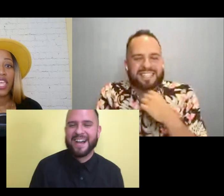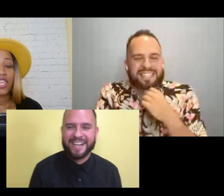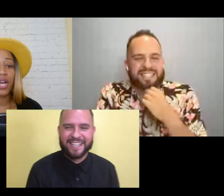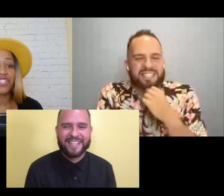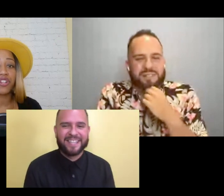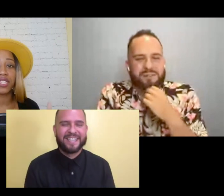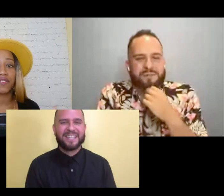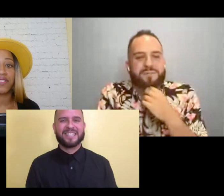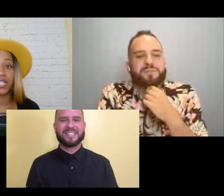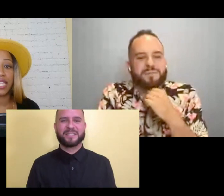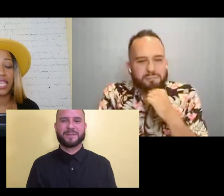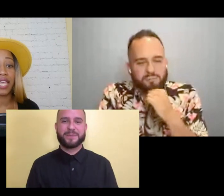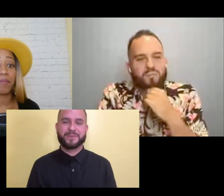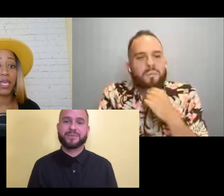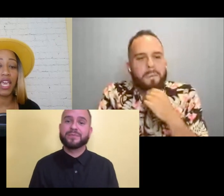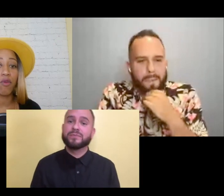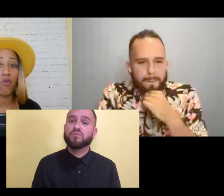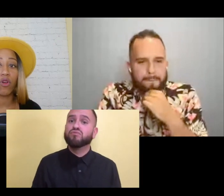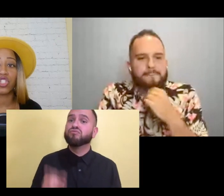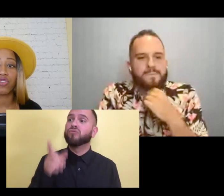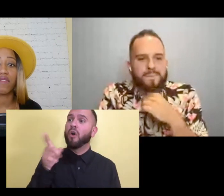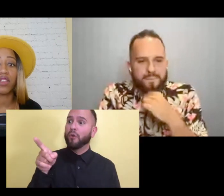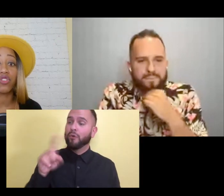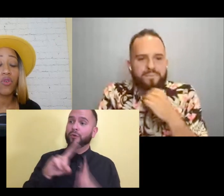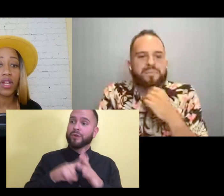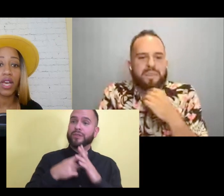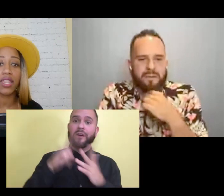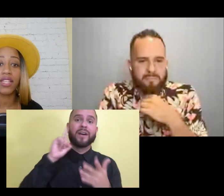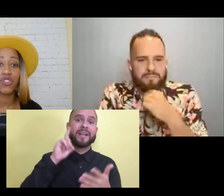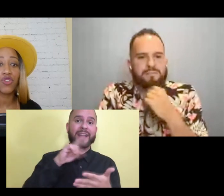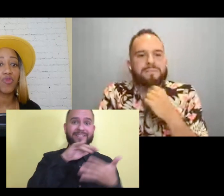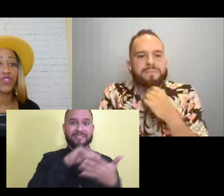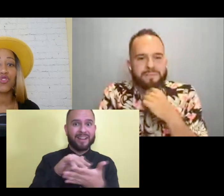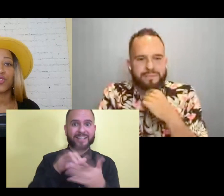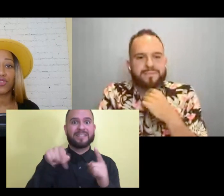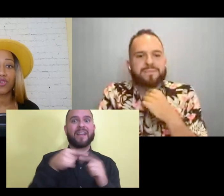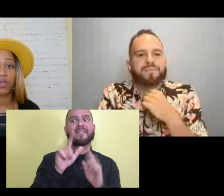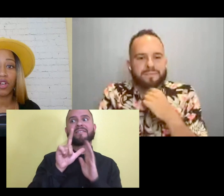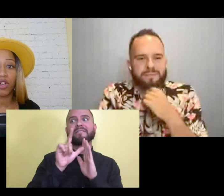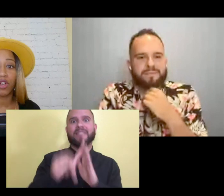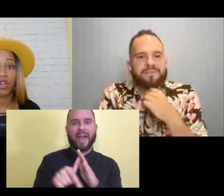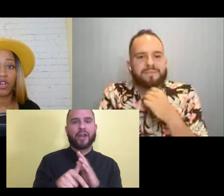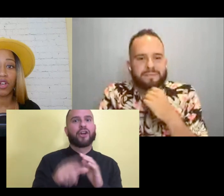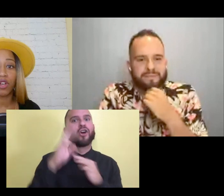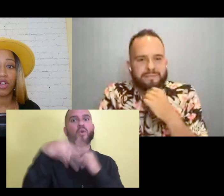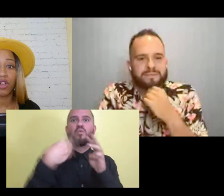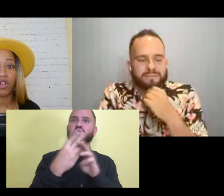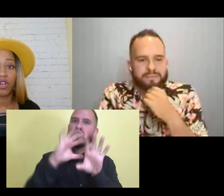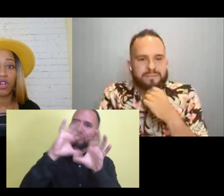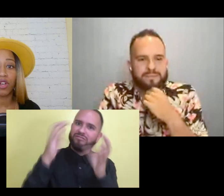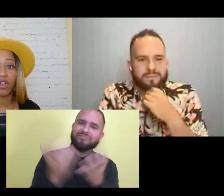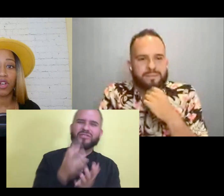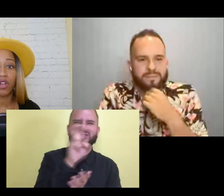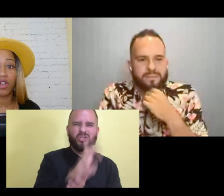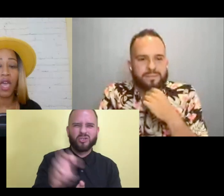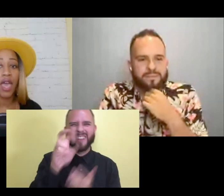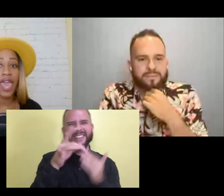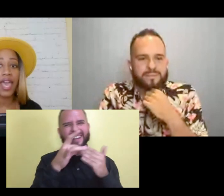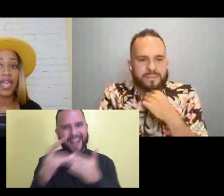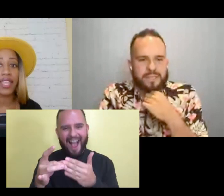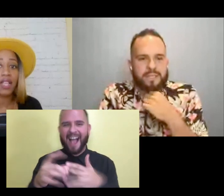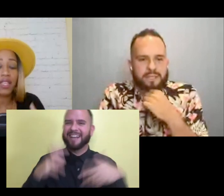so you got started in deaf studies and then became a world traveling tour guide. That is super, super, super dope. So tell us about that